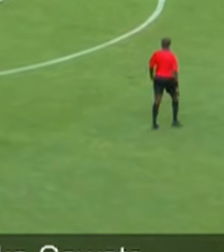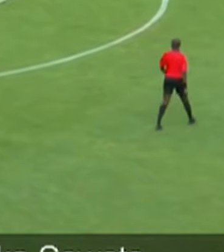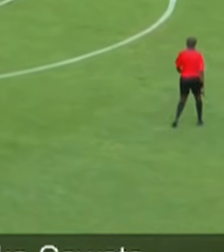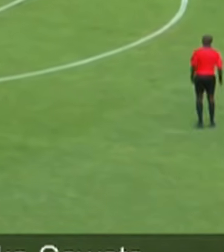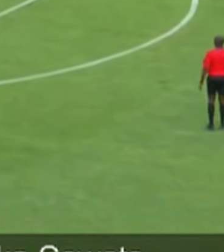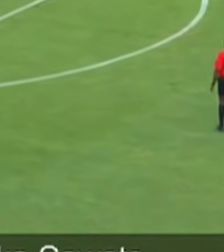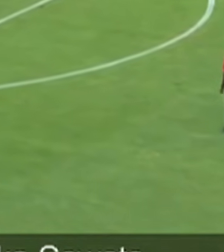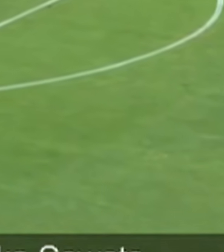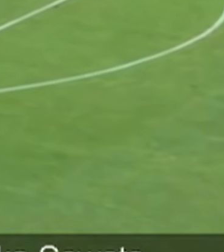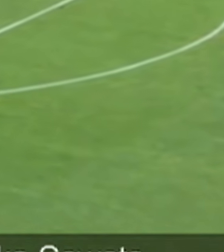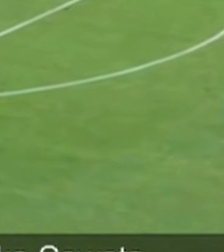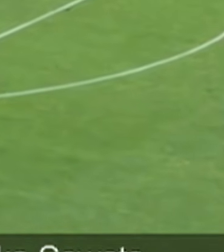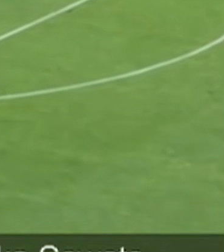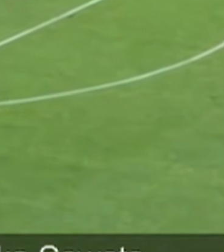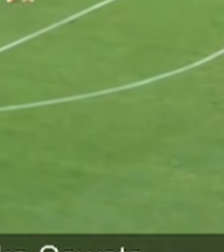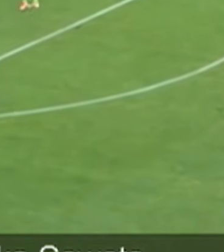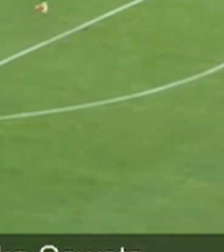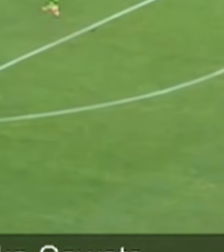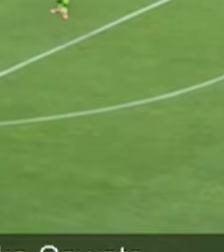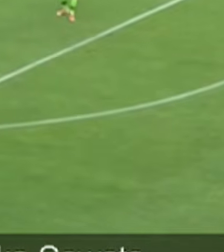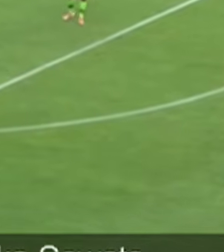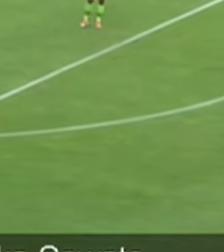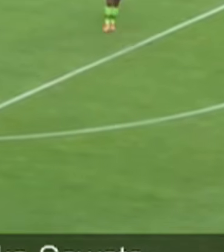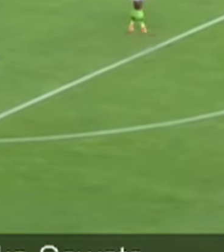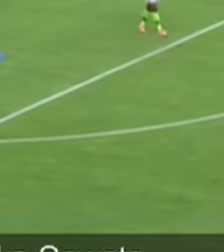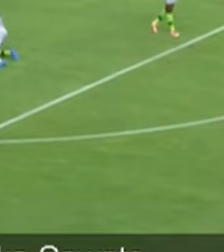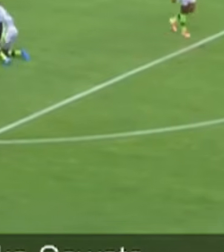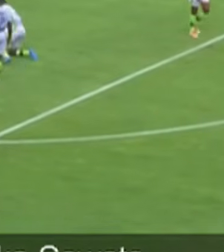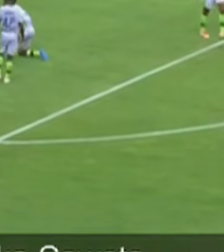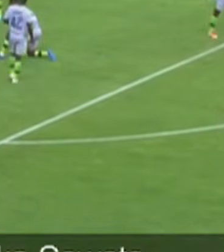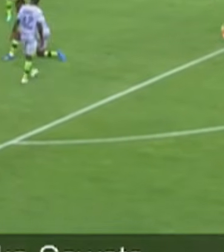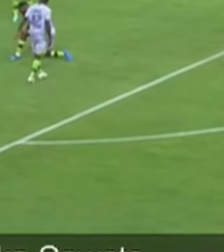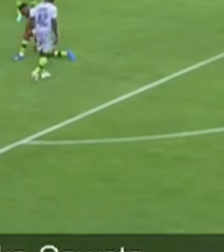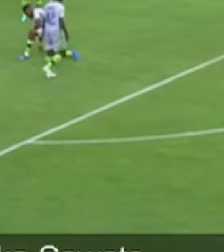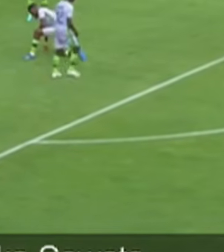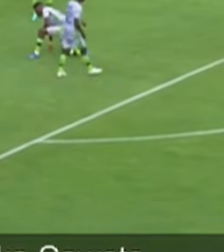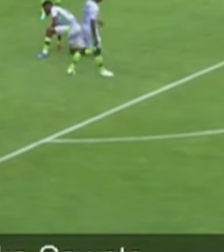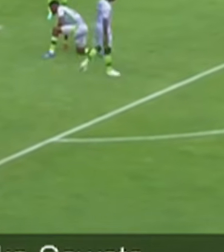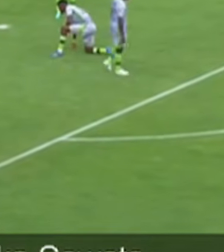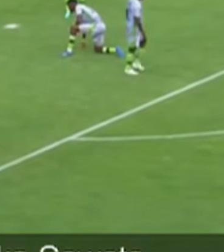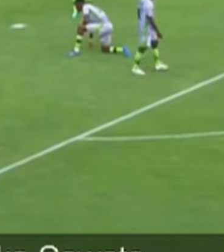Still Mofokeng sits a few of them down and scores a blinding goal.